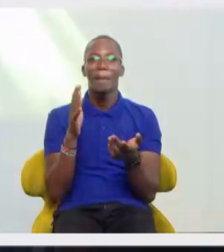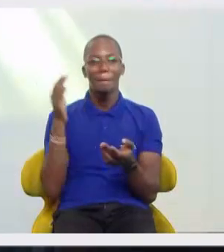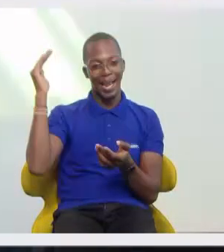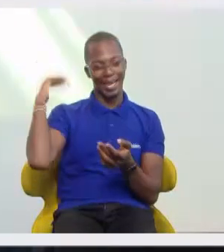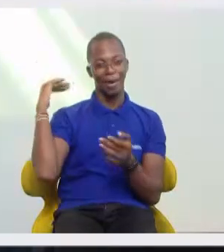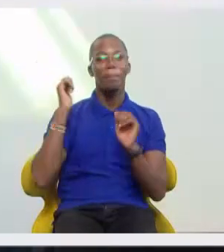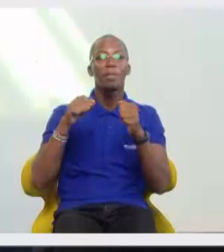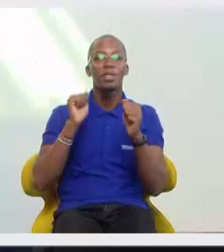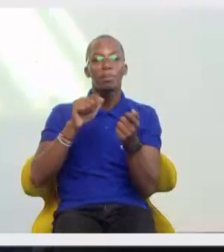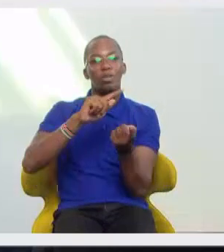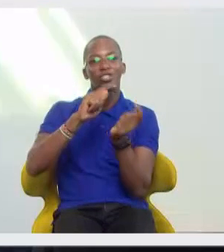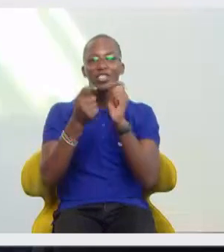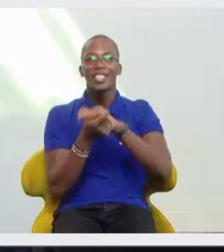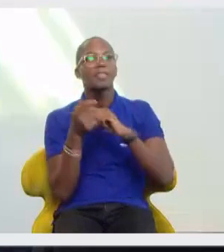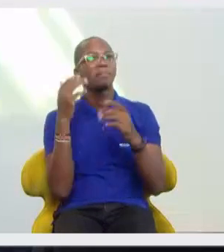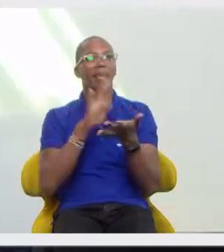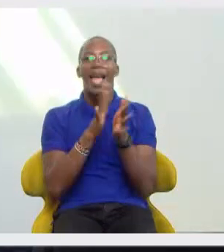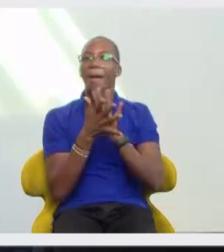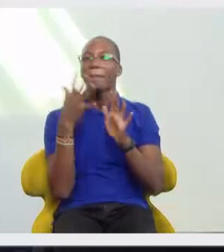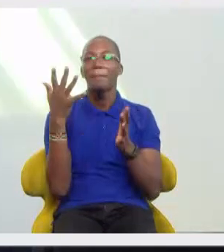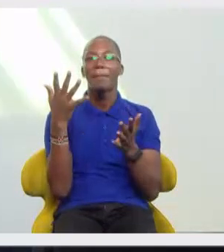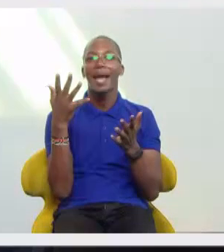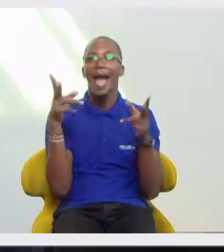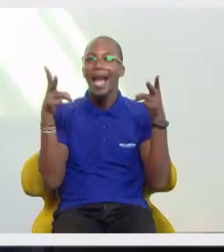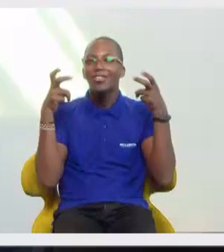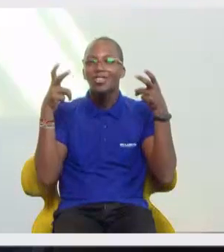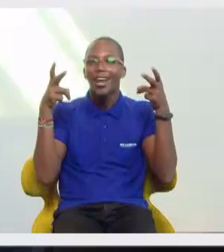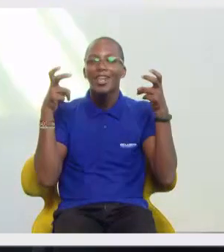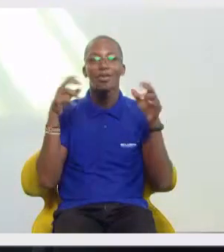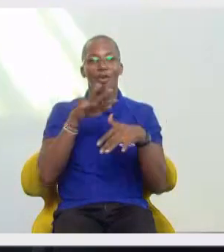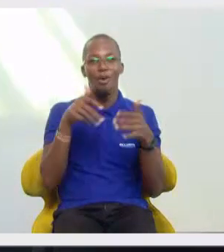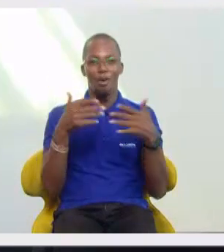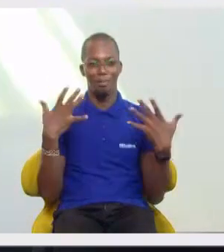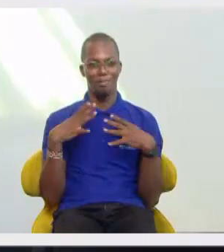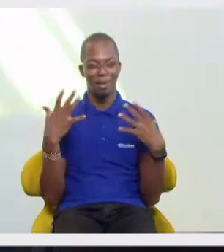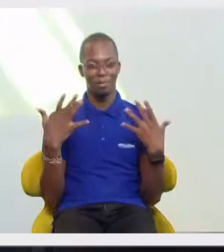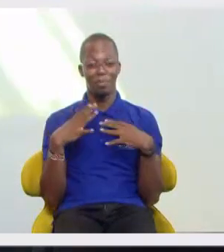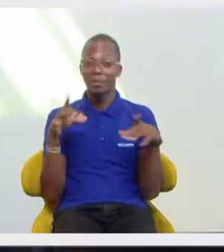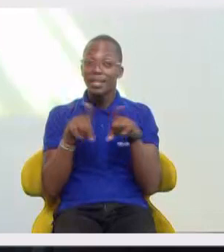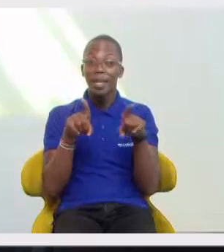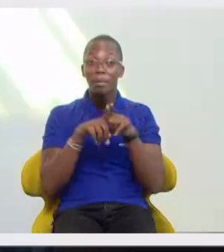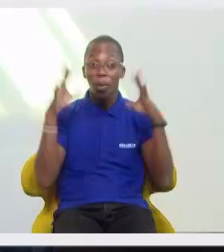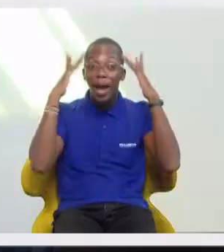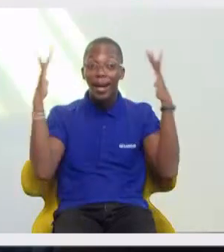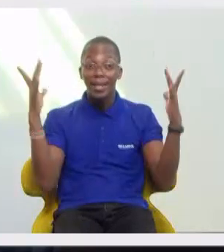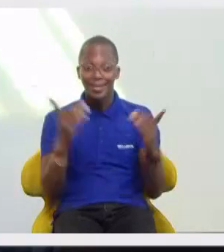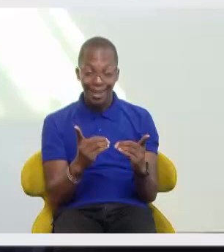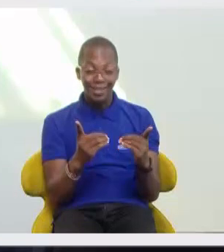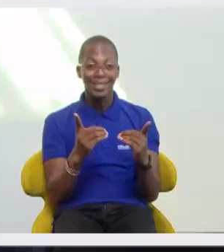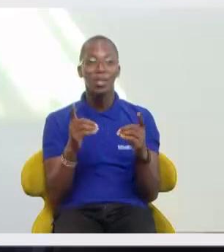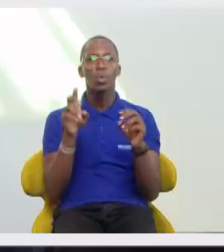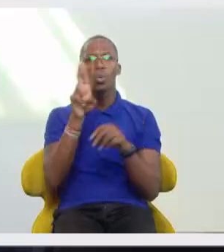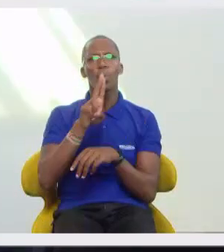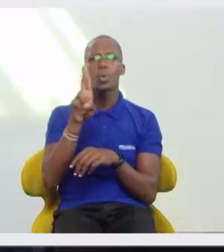so that it can be attractive to all people. Also, you can decide to use the